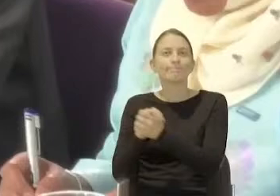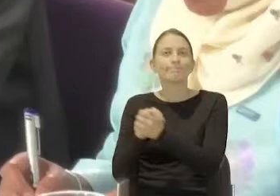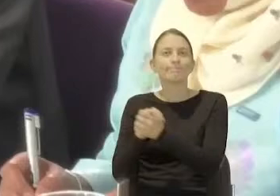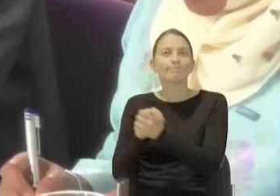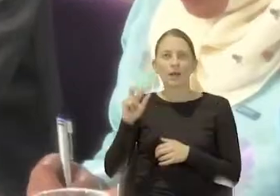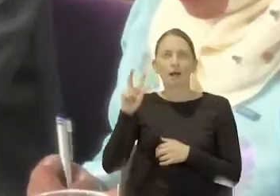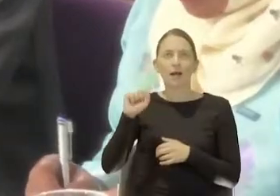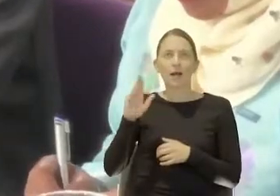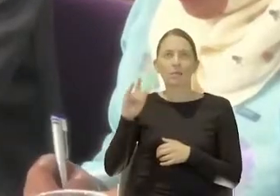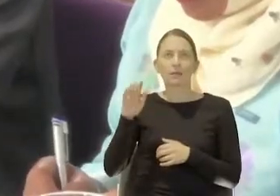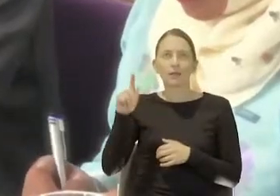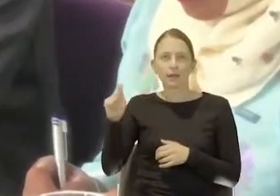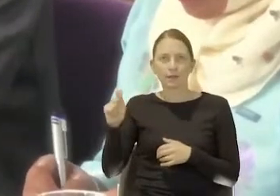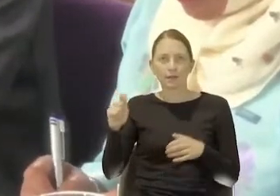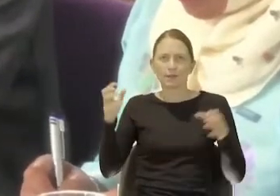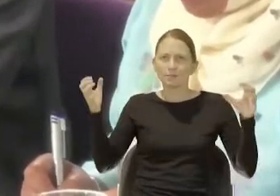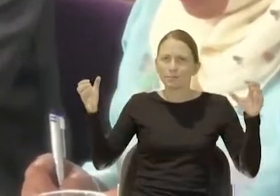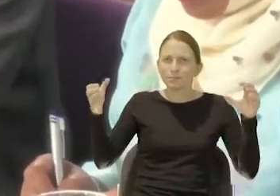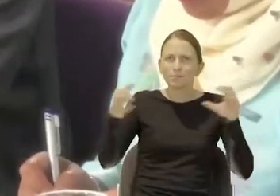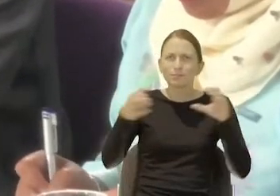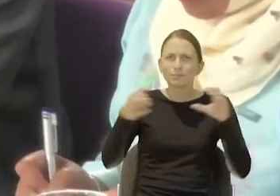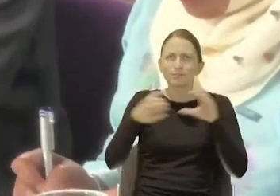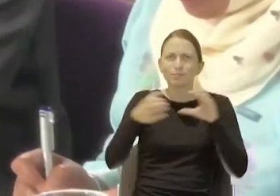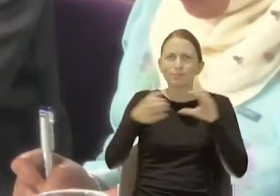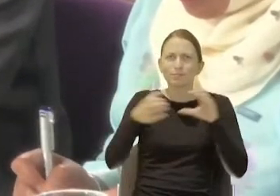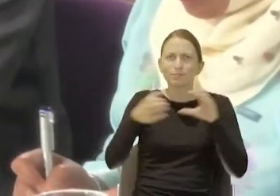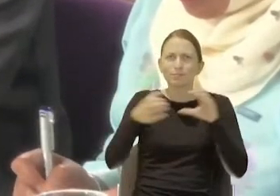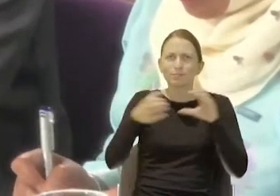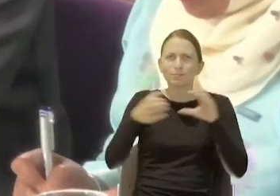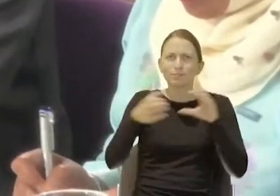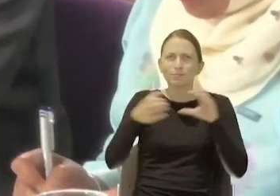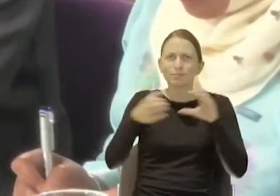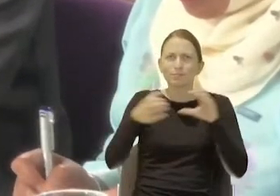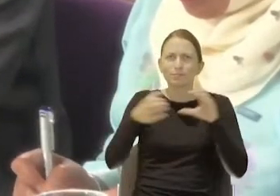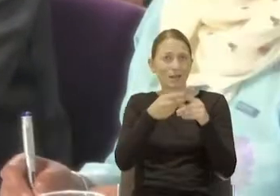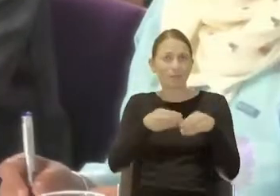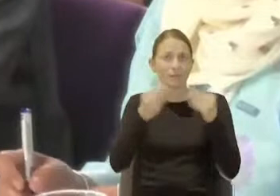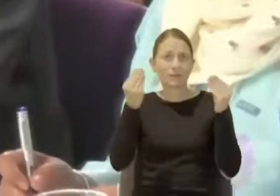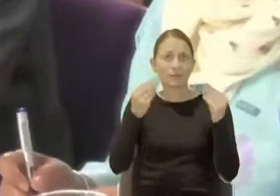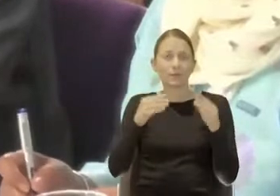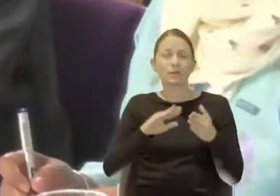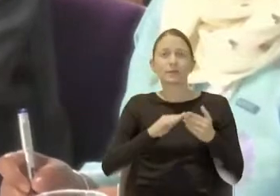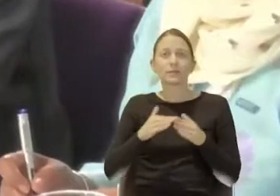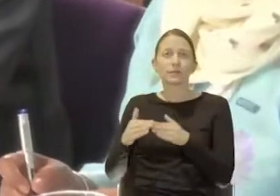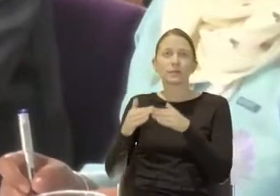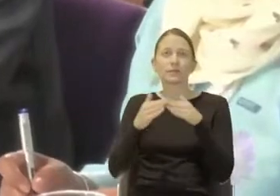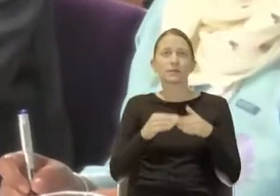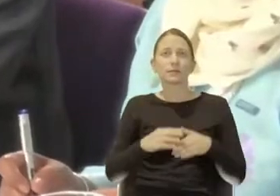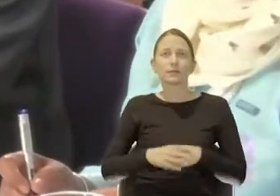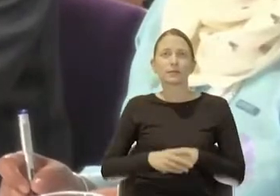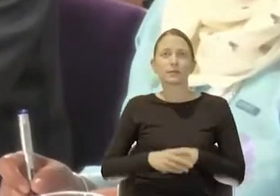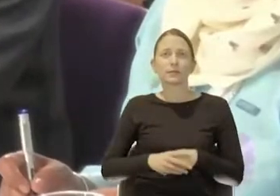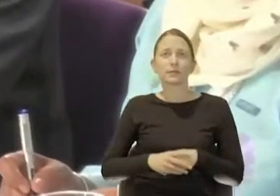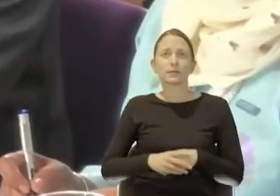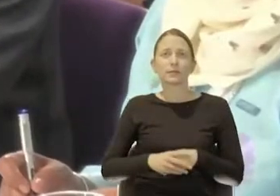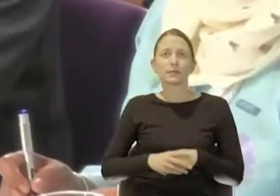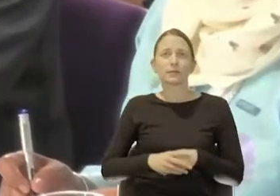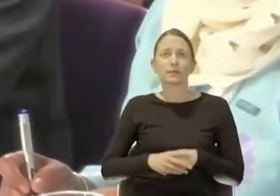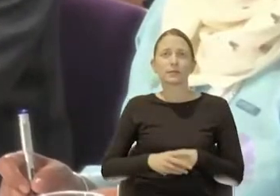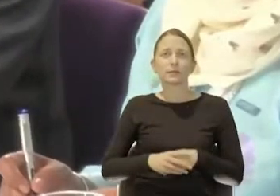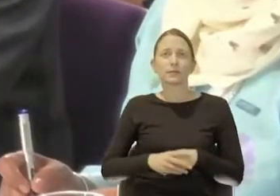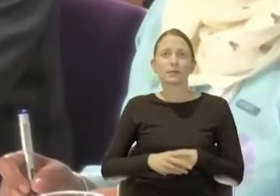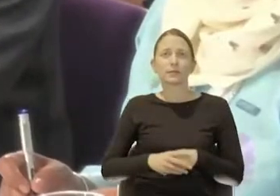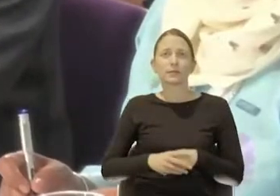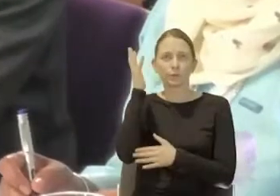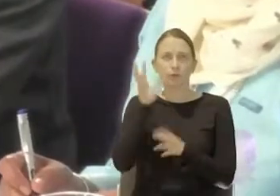Held earlier this month, the inaugural meeting of the Group of Friends was opened by His